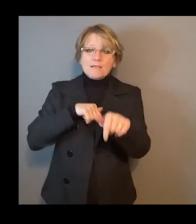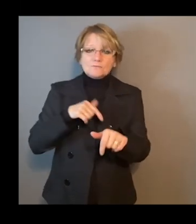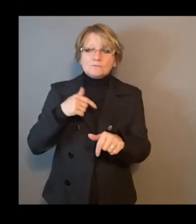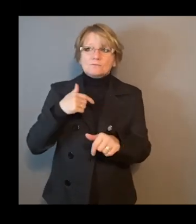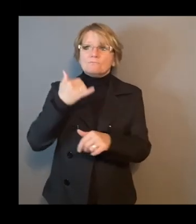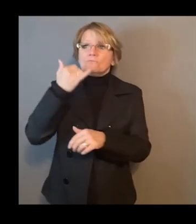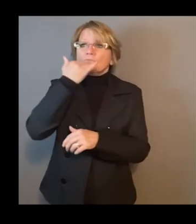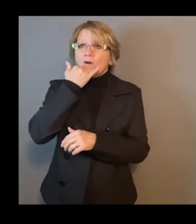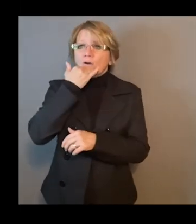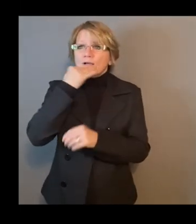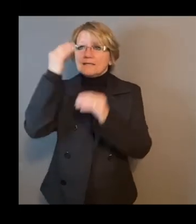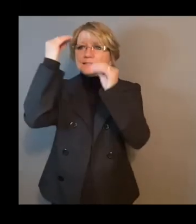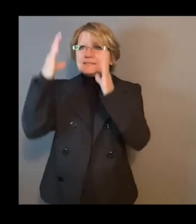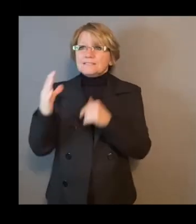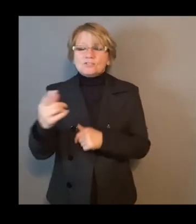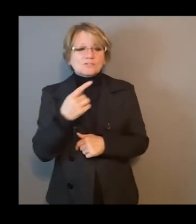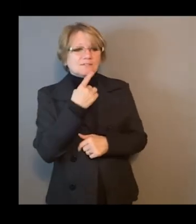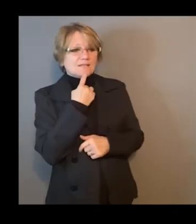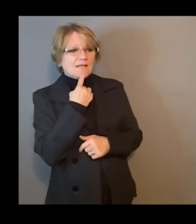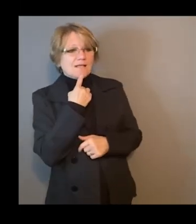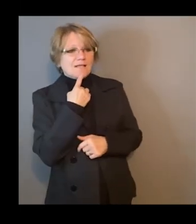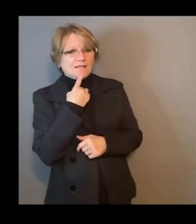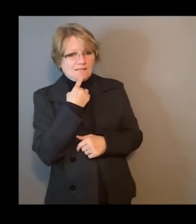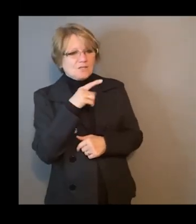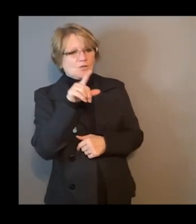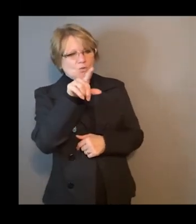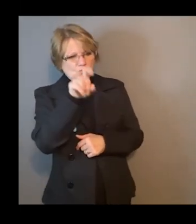was wrong. And the teacher said to me, he said,